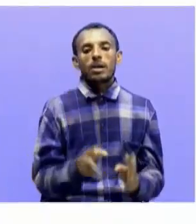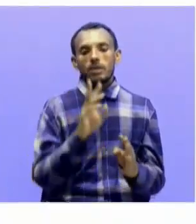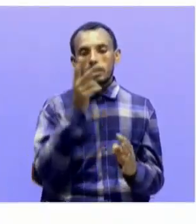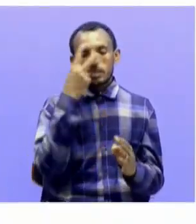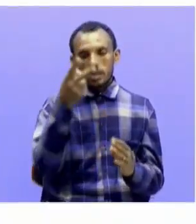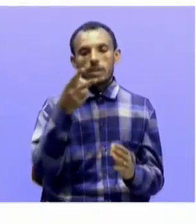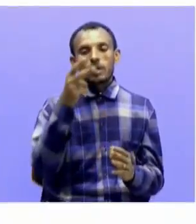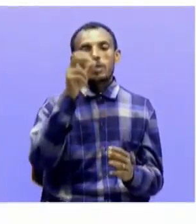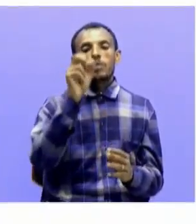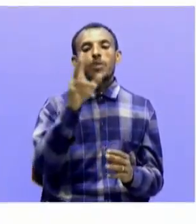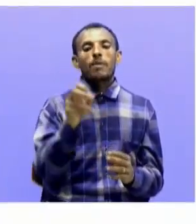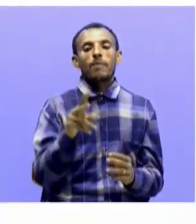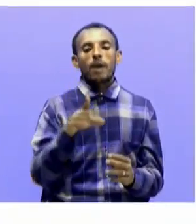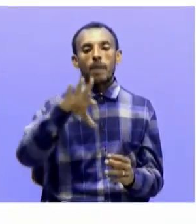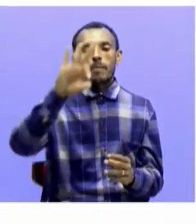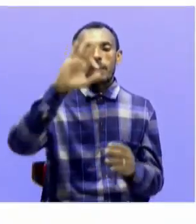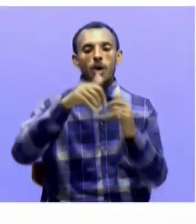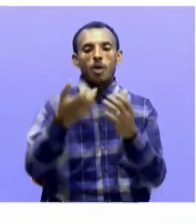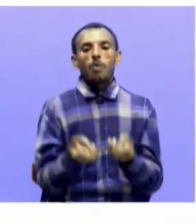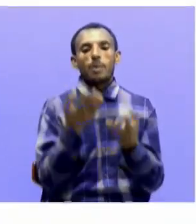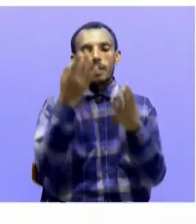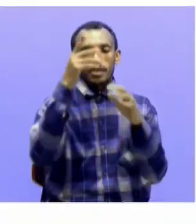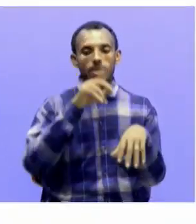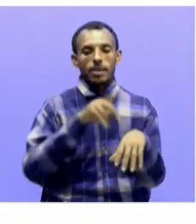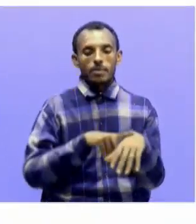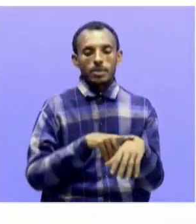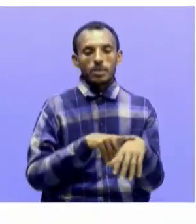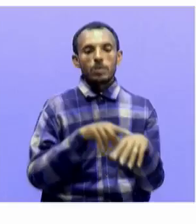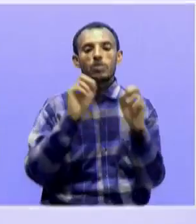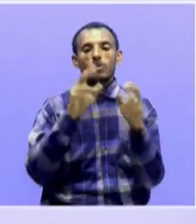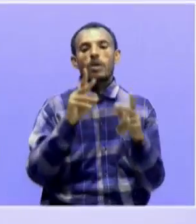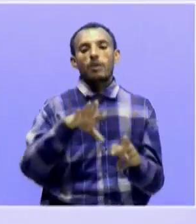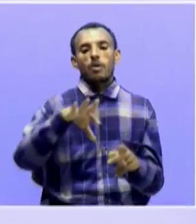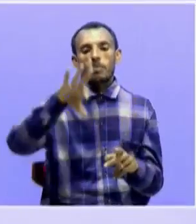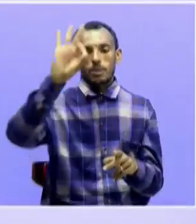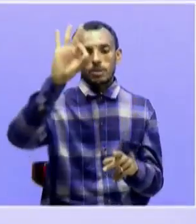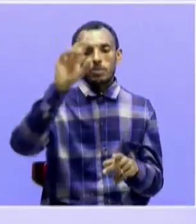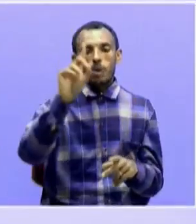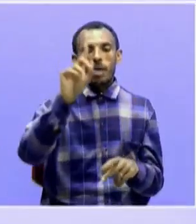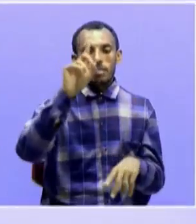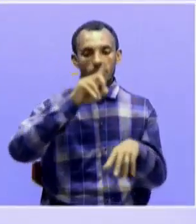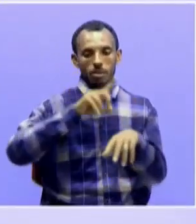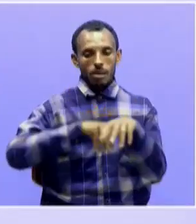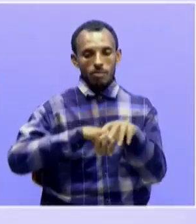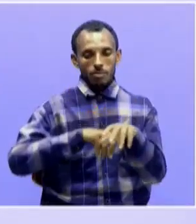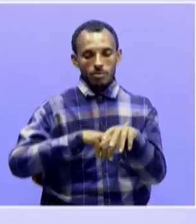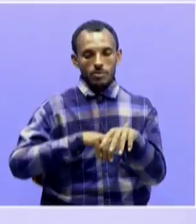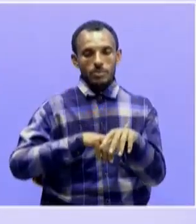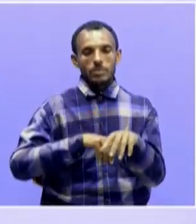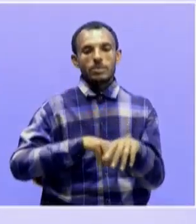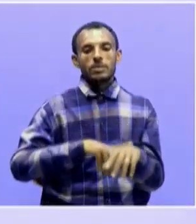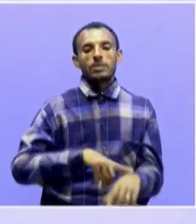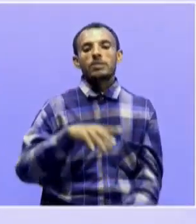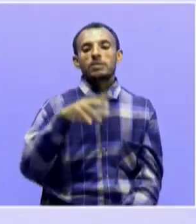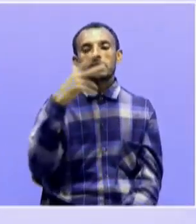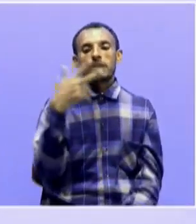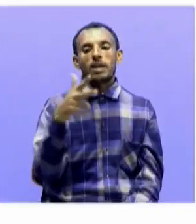12 appears how many times? 12 also appears once. Okay, 13.